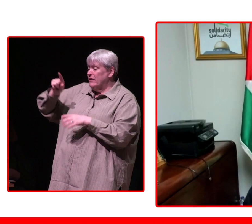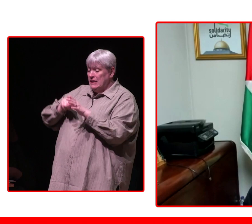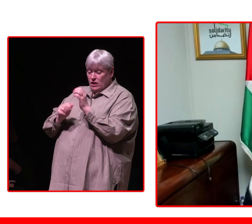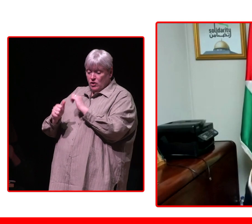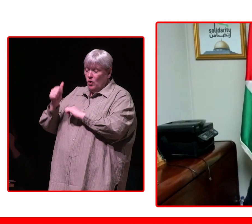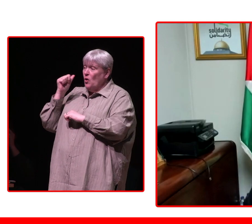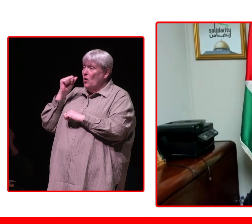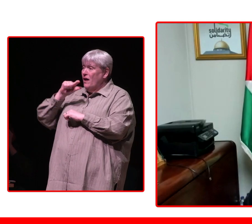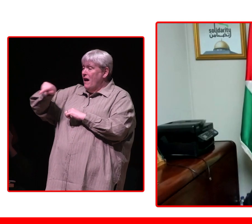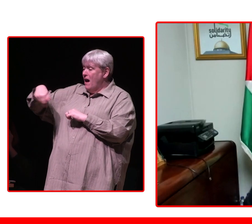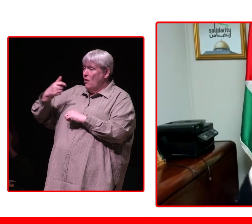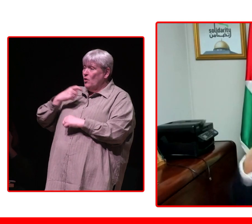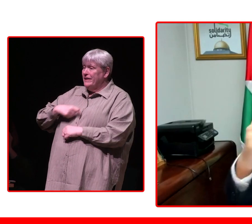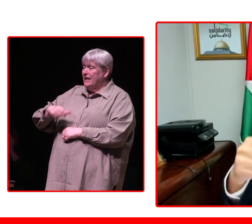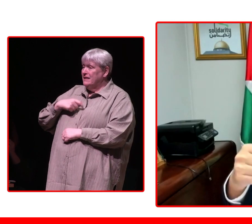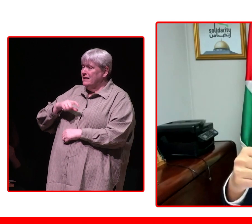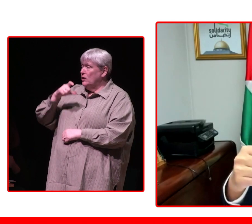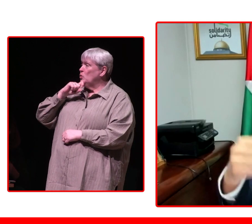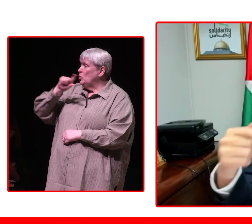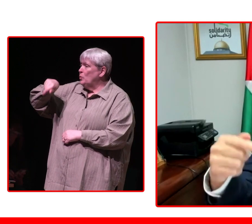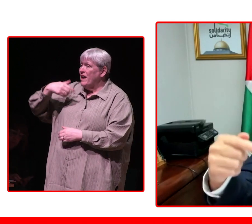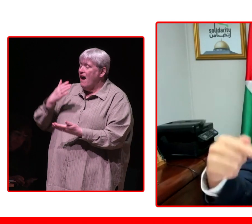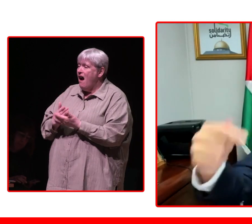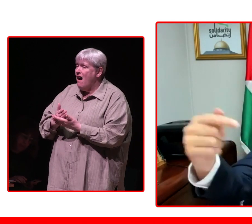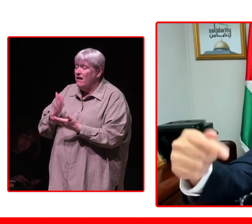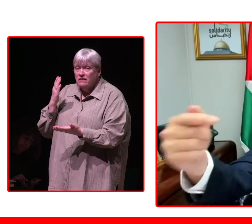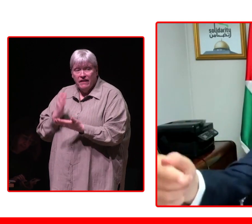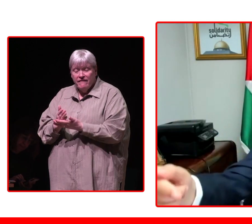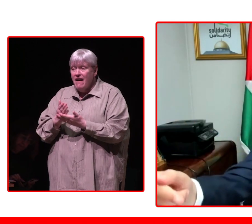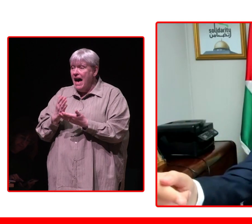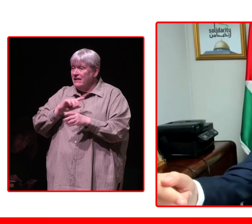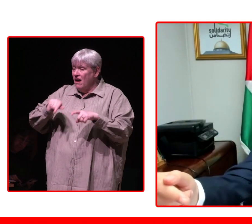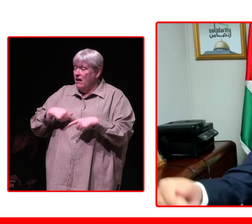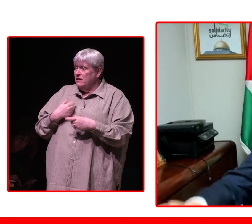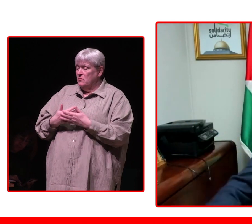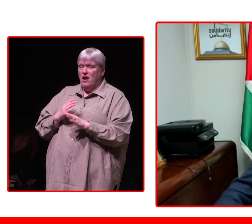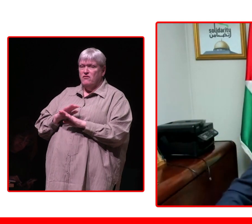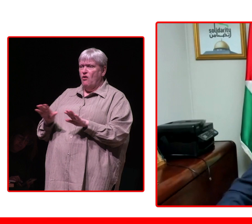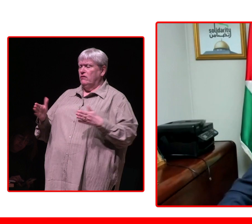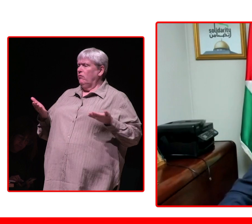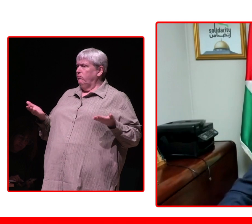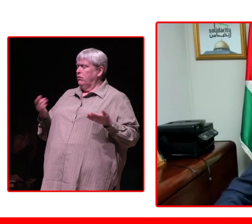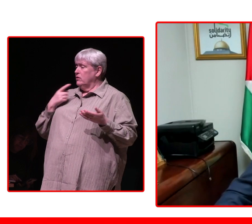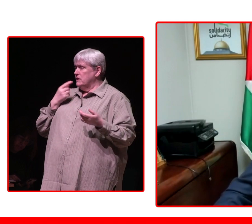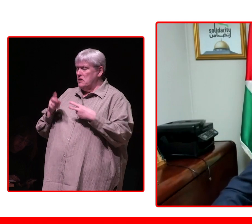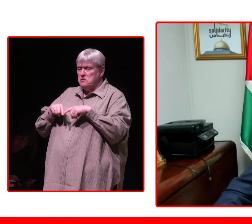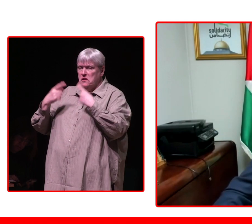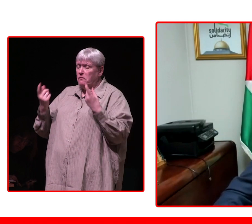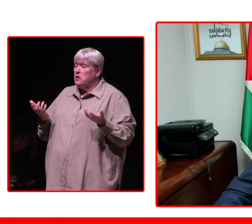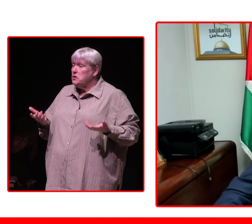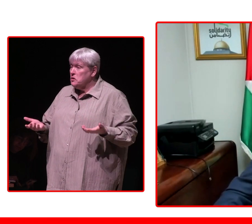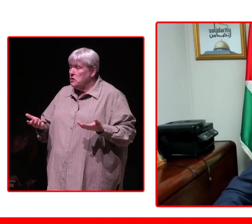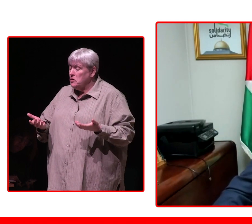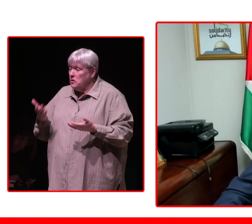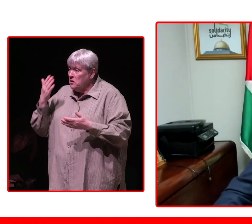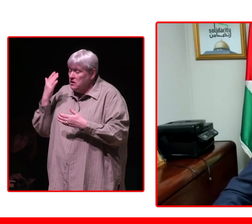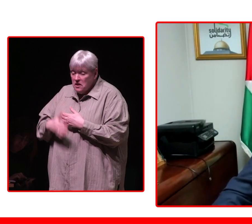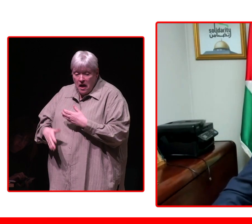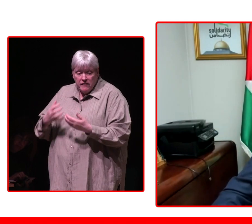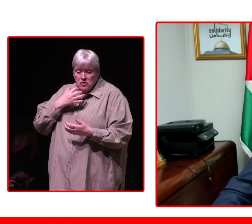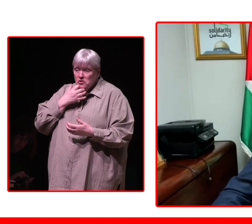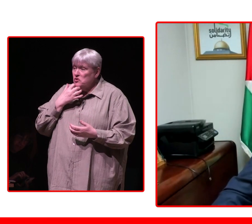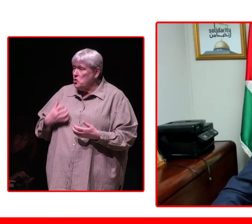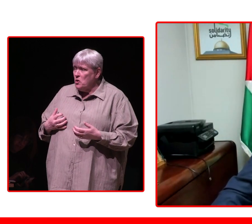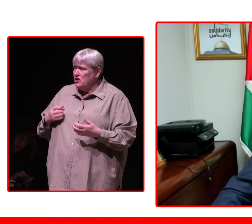identity, who we are. They defined us by who we are not. Indeed, there was never a Jewish majority in Palestine until the